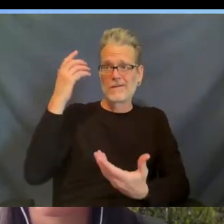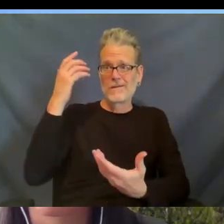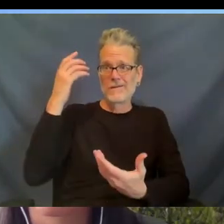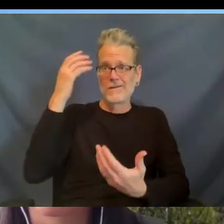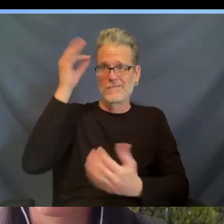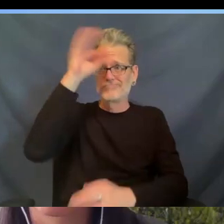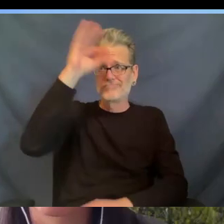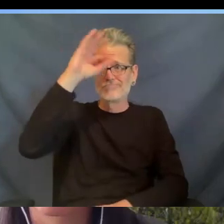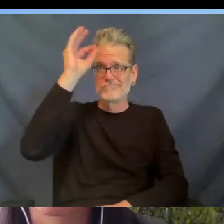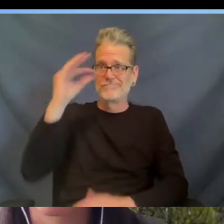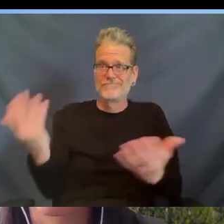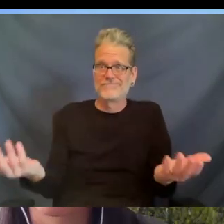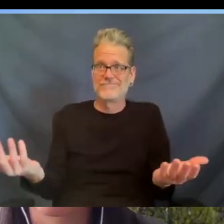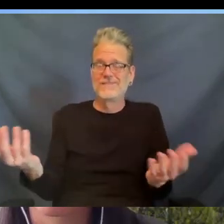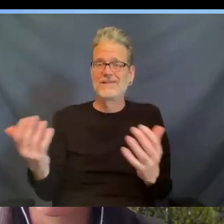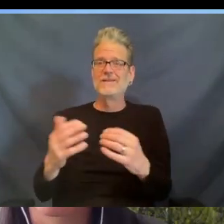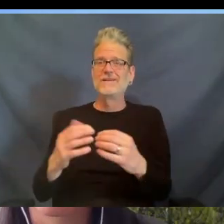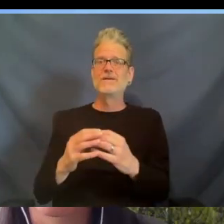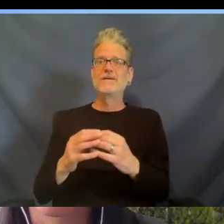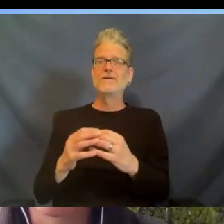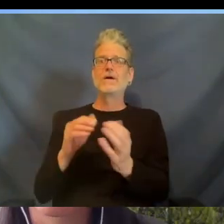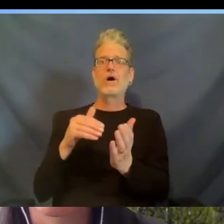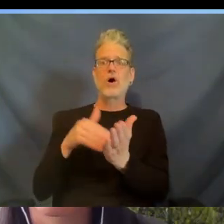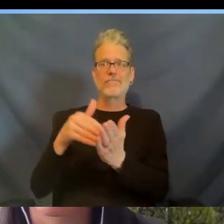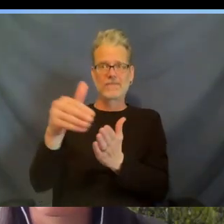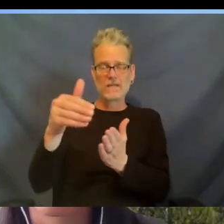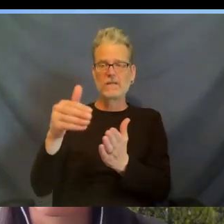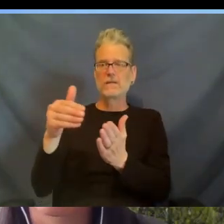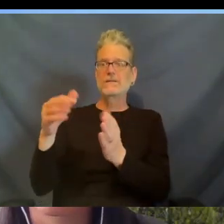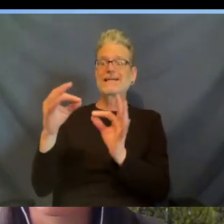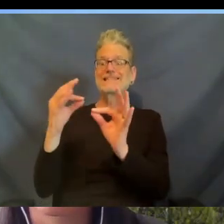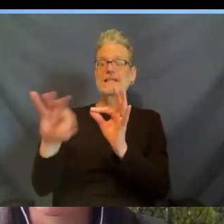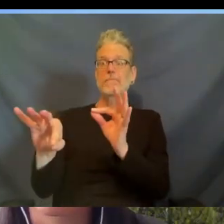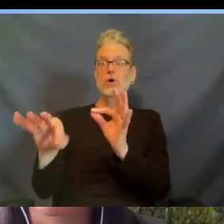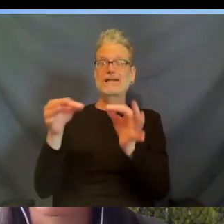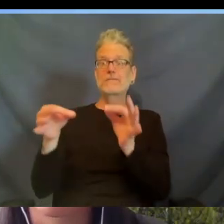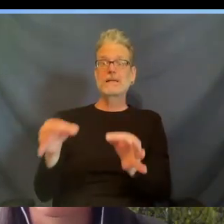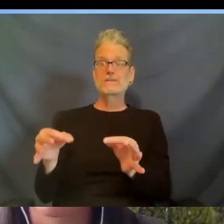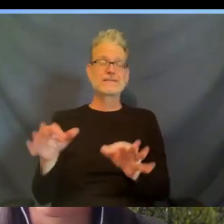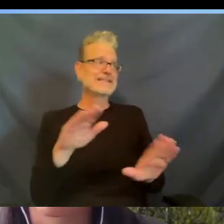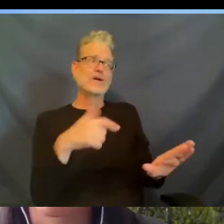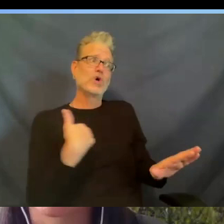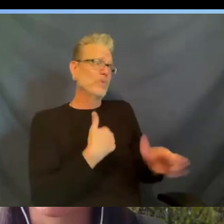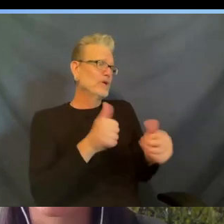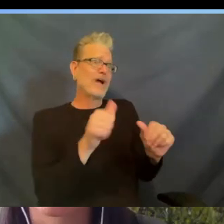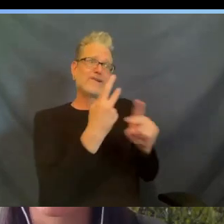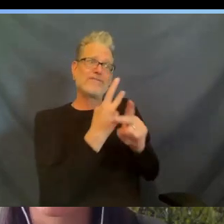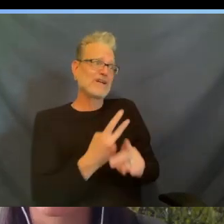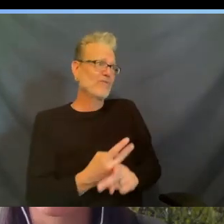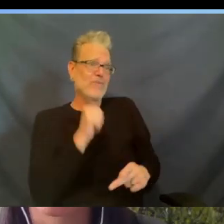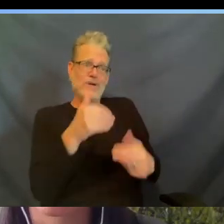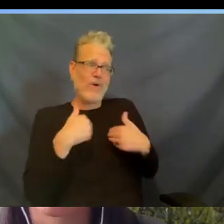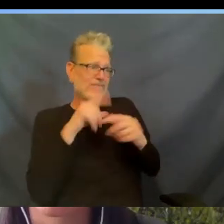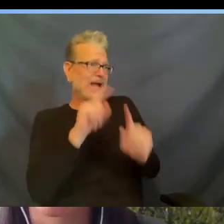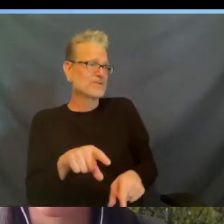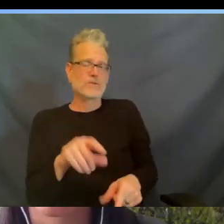kind of, there's oftentimes the simplest explanation, which is we're just trying to figure it out and we don't have the answers, is